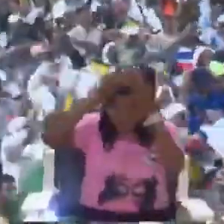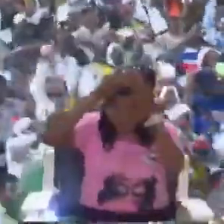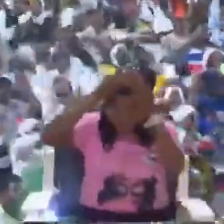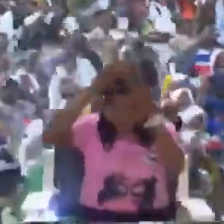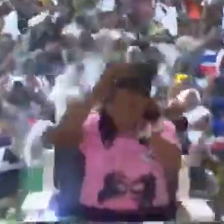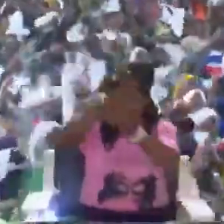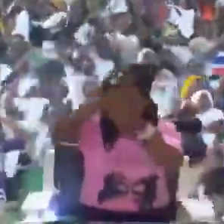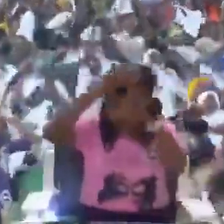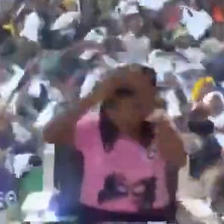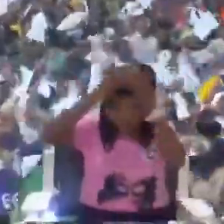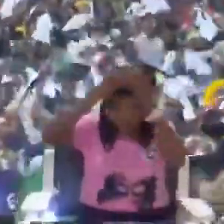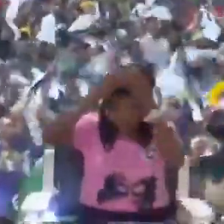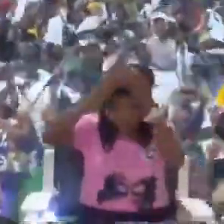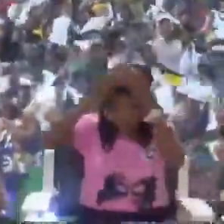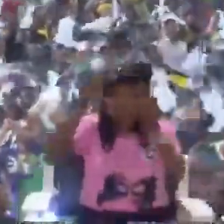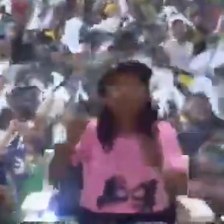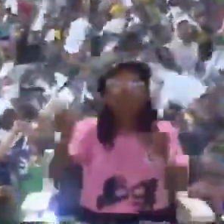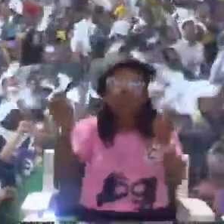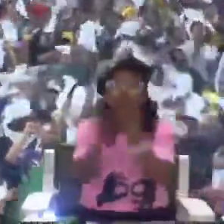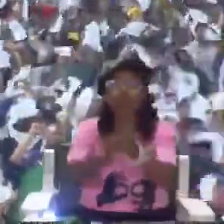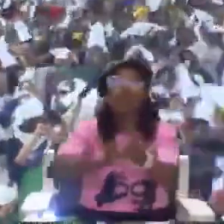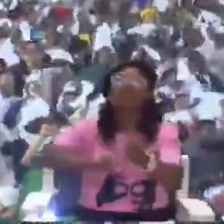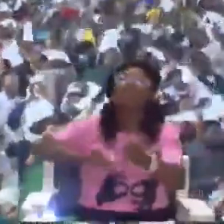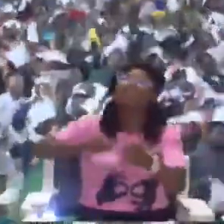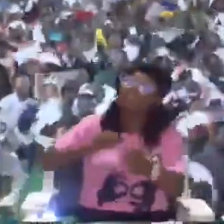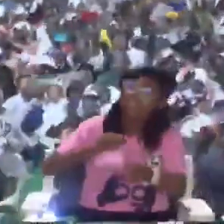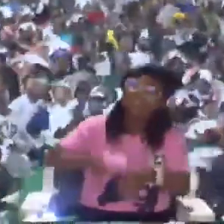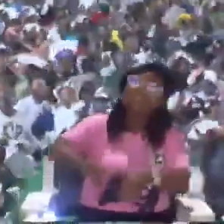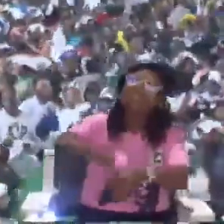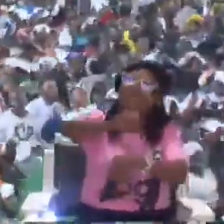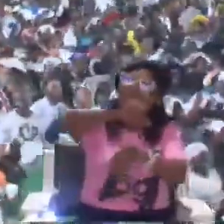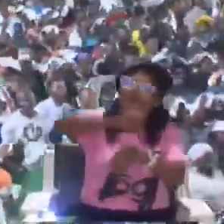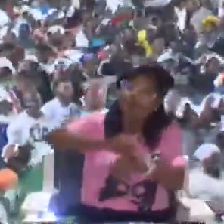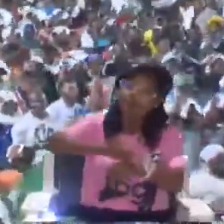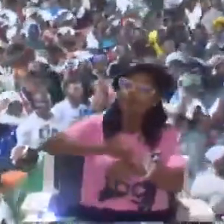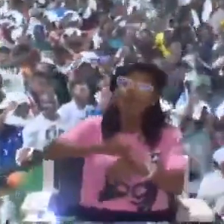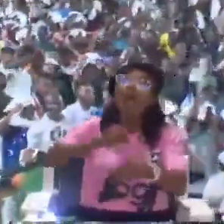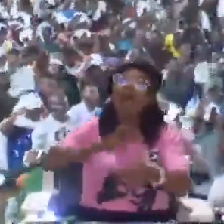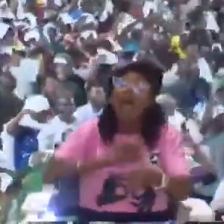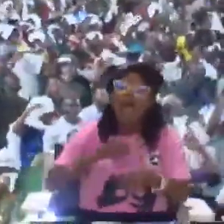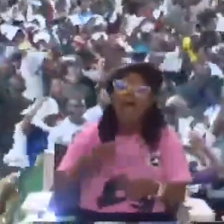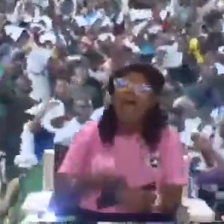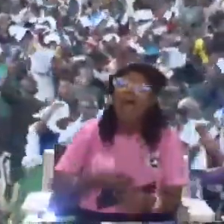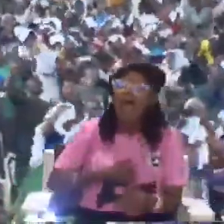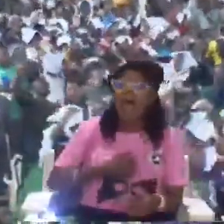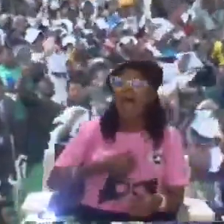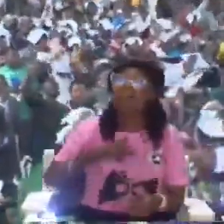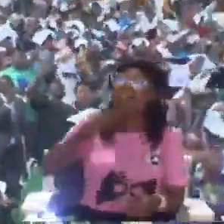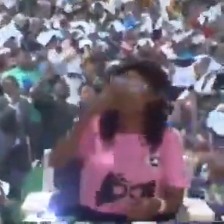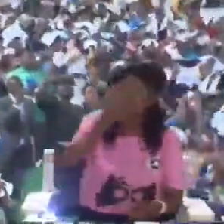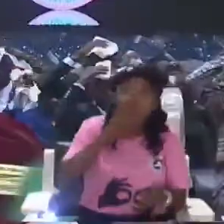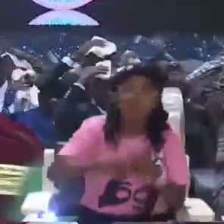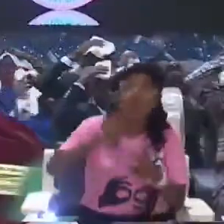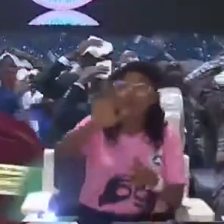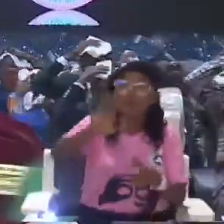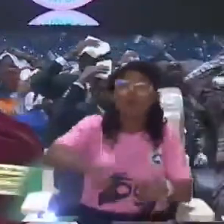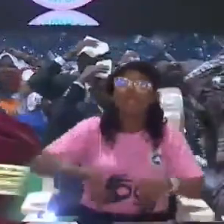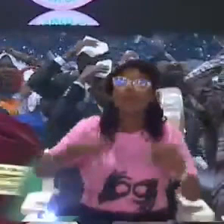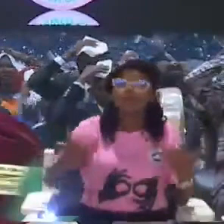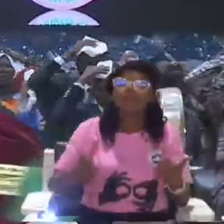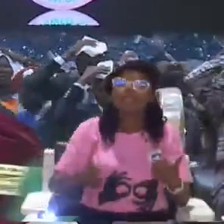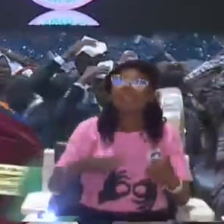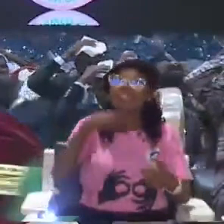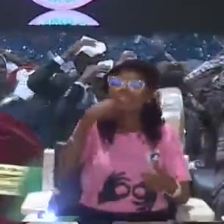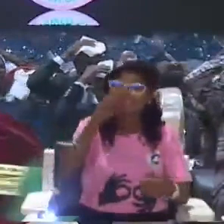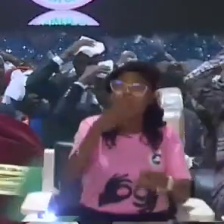fresh on it, pelu fami ororo yan ni gbona gbona yen, and prophesy to yourself. Ki o wa so tele sinu aye ara re. Mention your